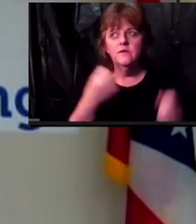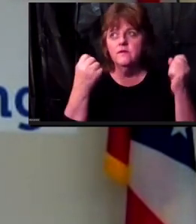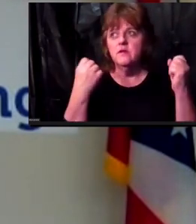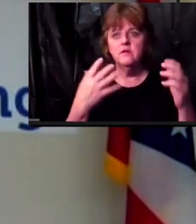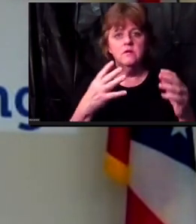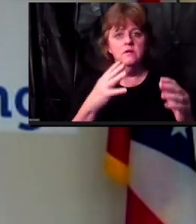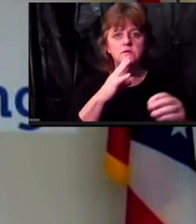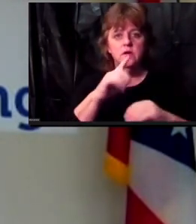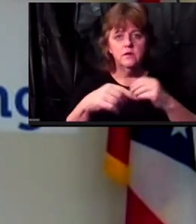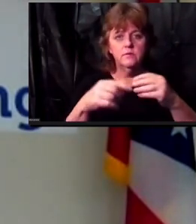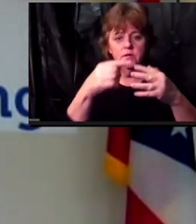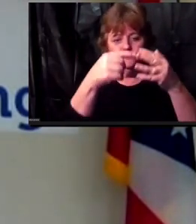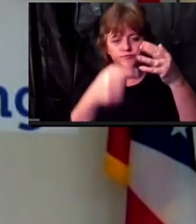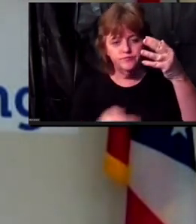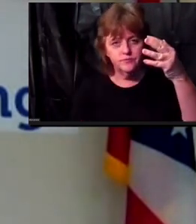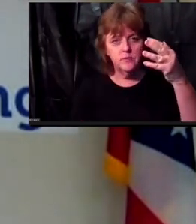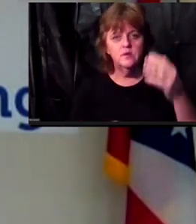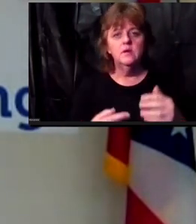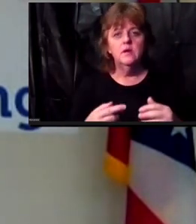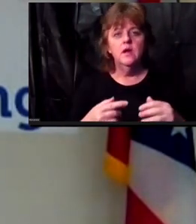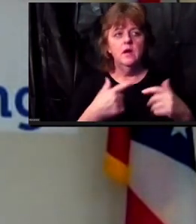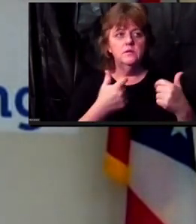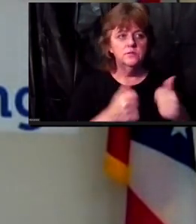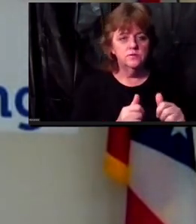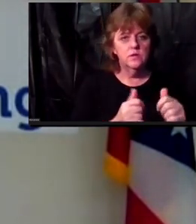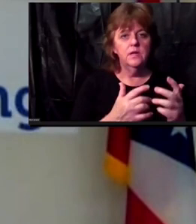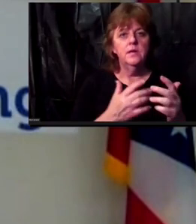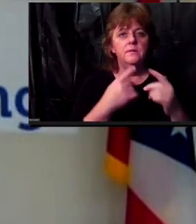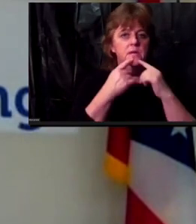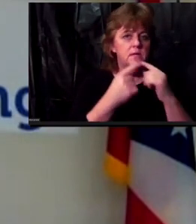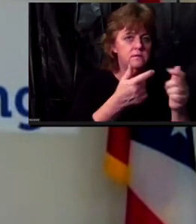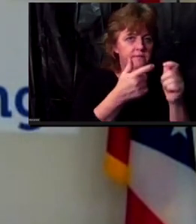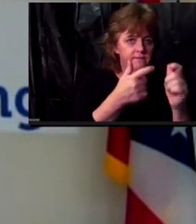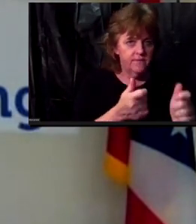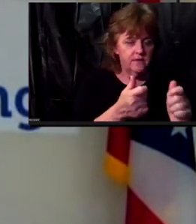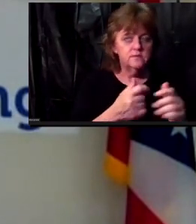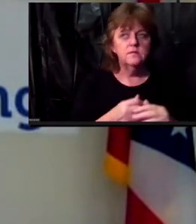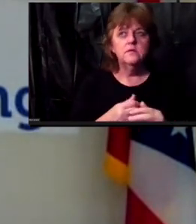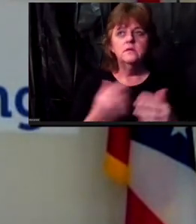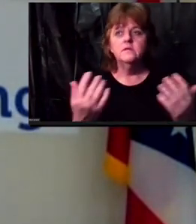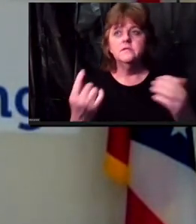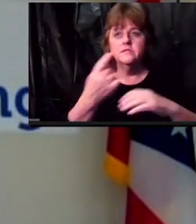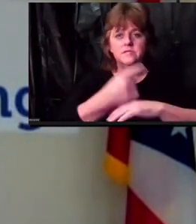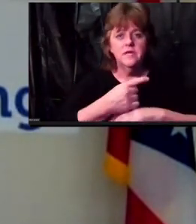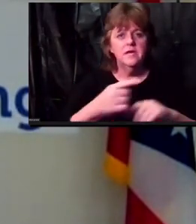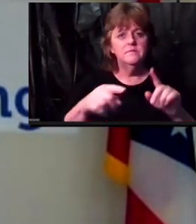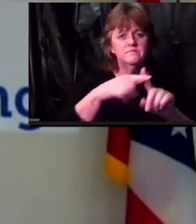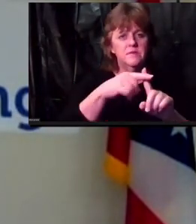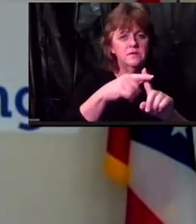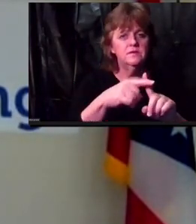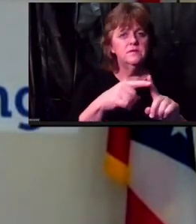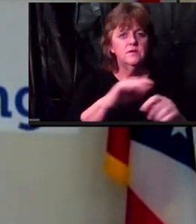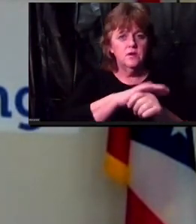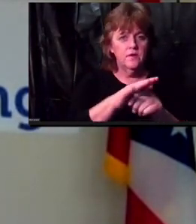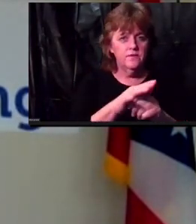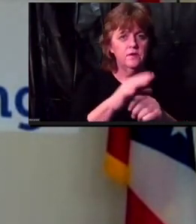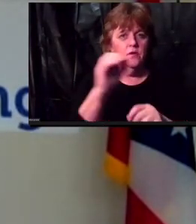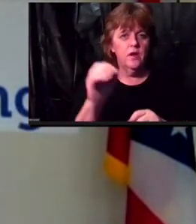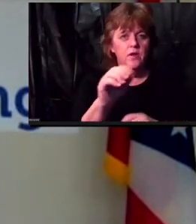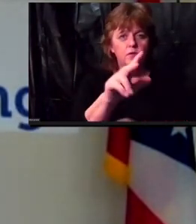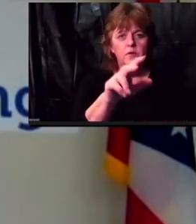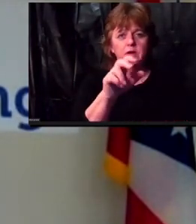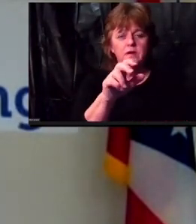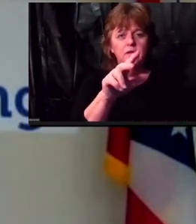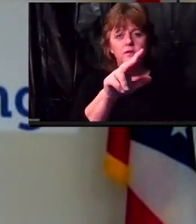talk through tonight, so I'm gonna try to get through all my announcements. As of today, in the cases in Ohio, we're at